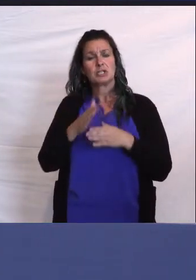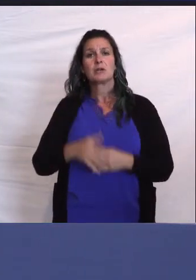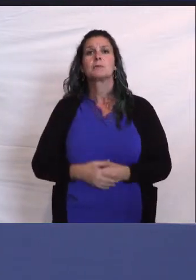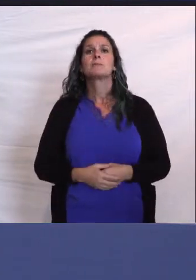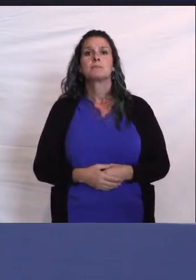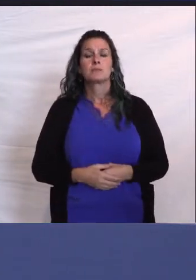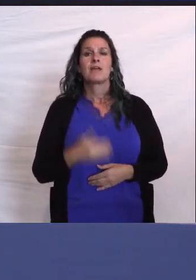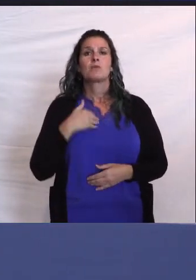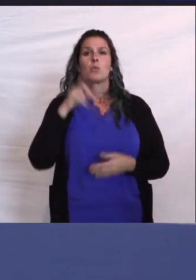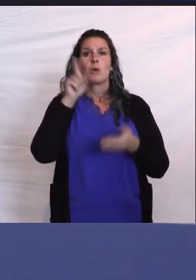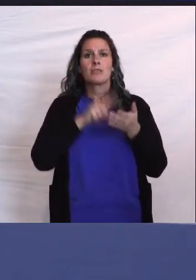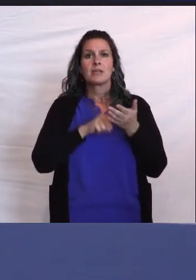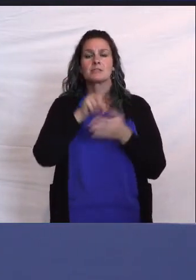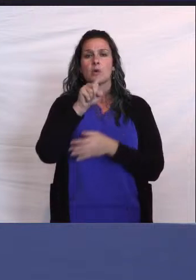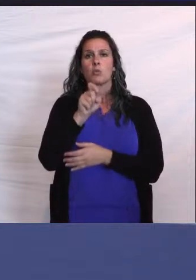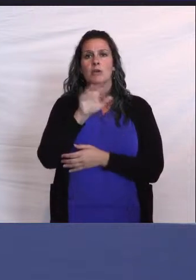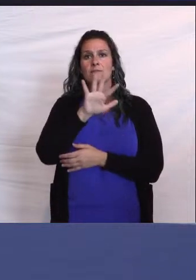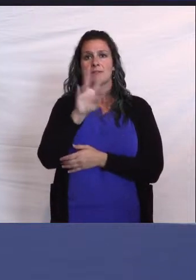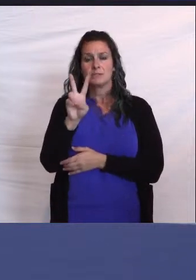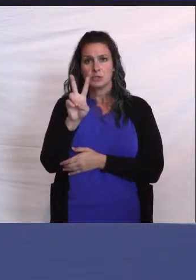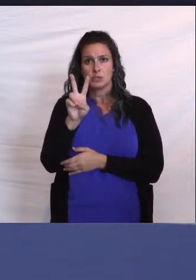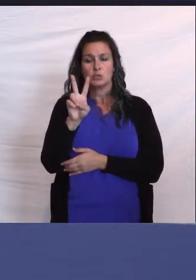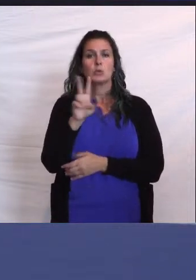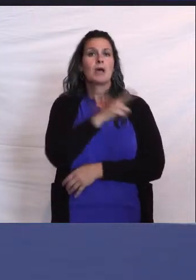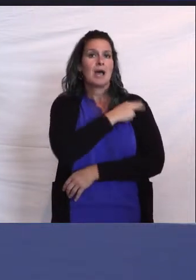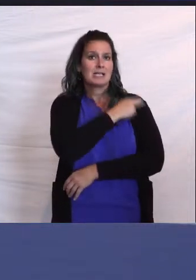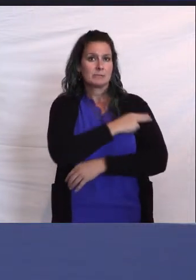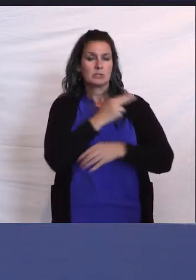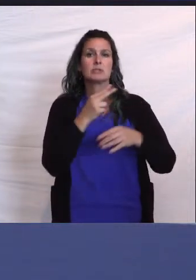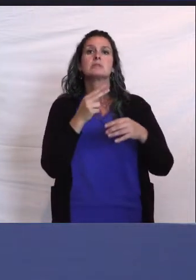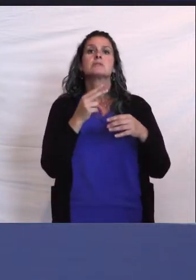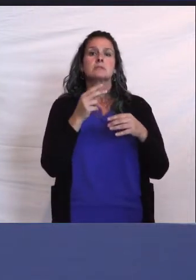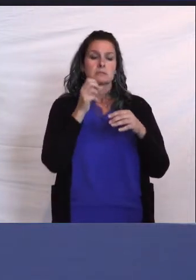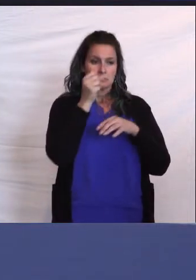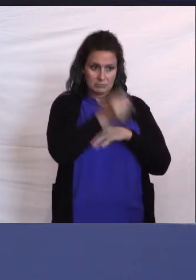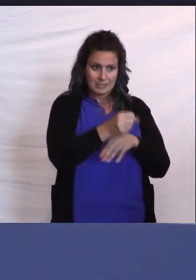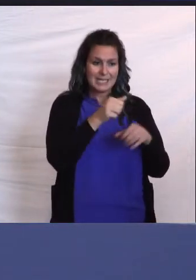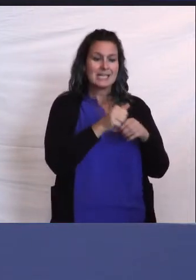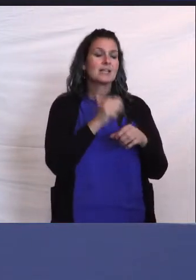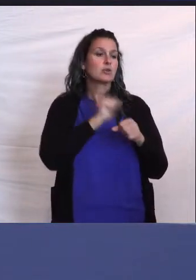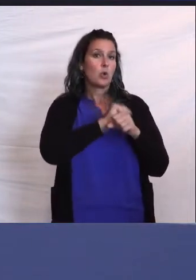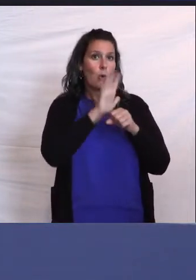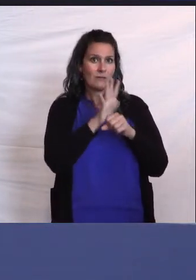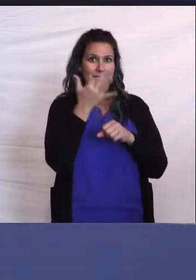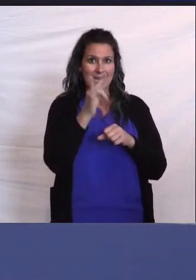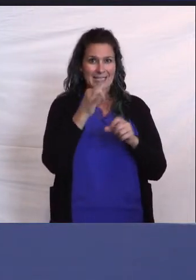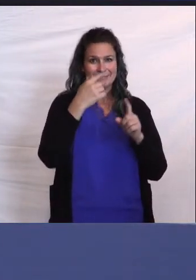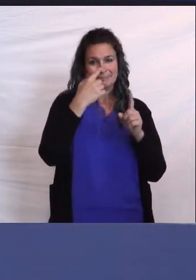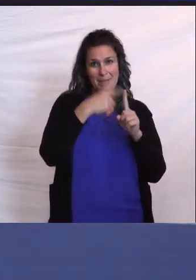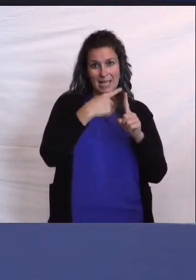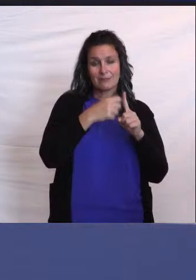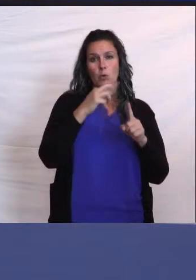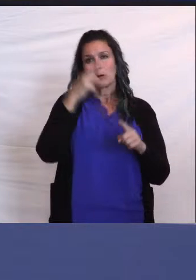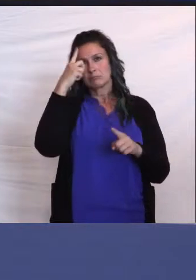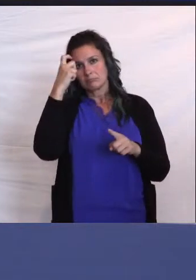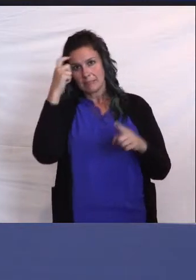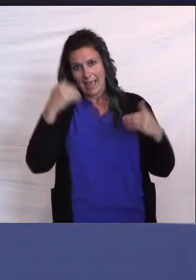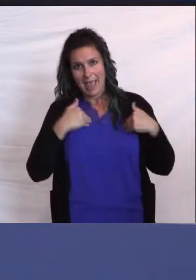reported 1,152 hospitalizations of COVID-19 persons and persons under